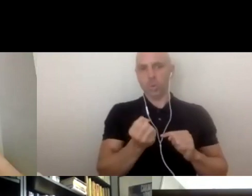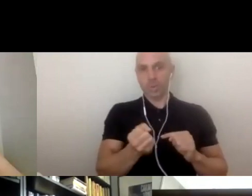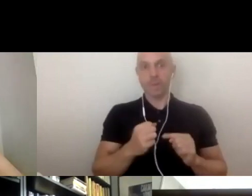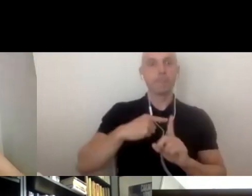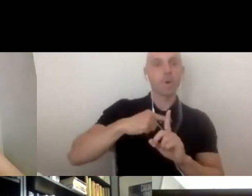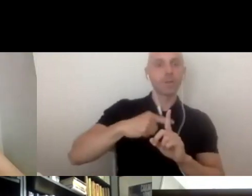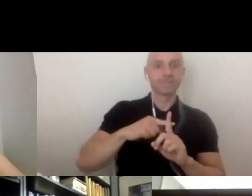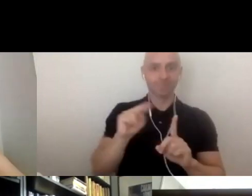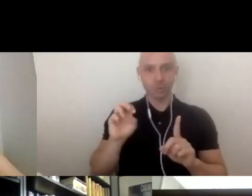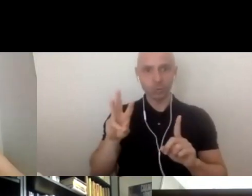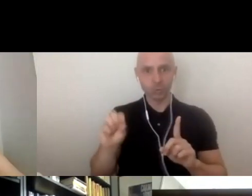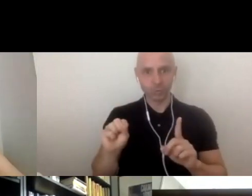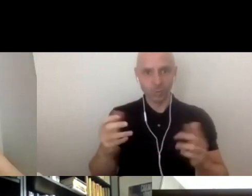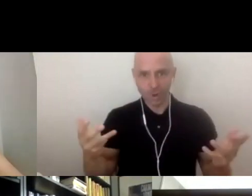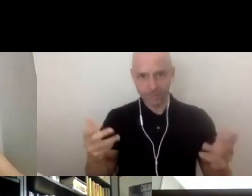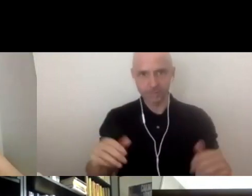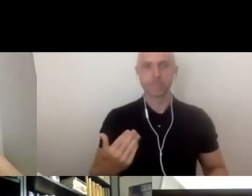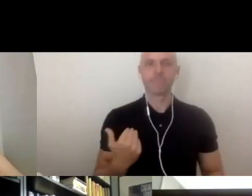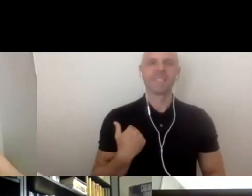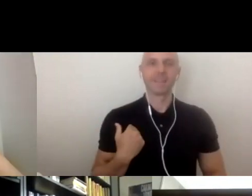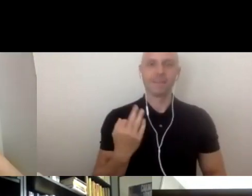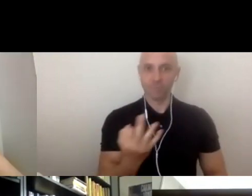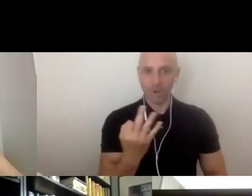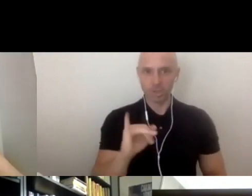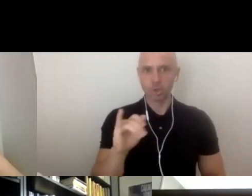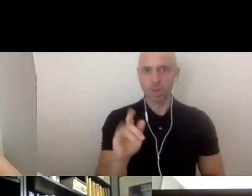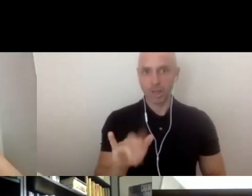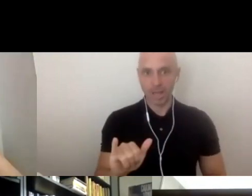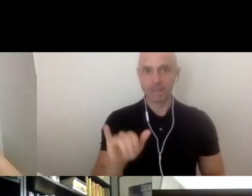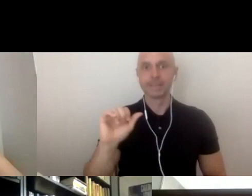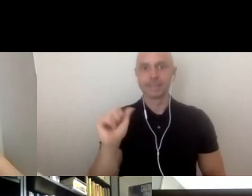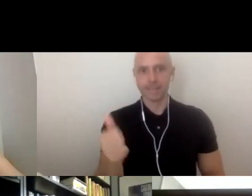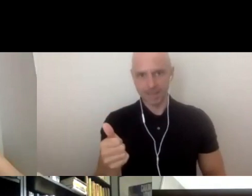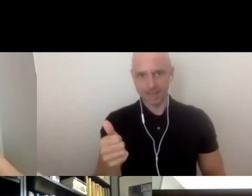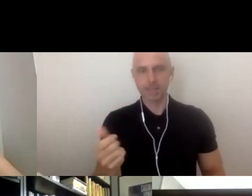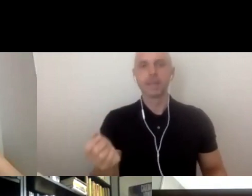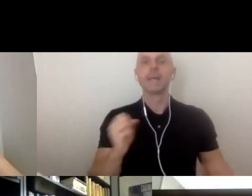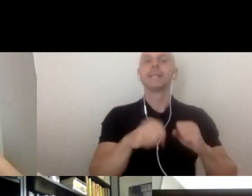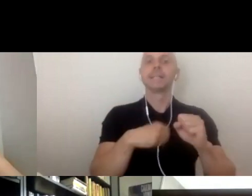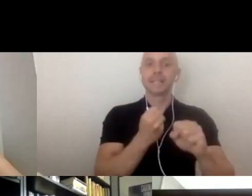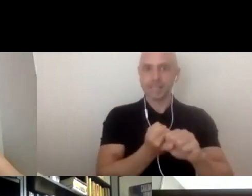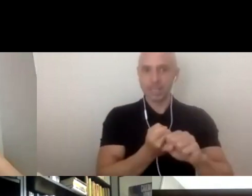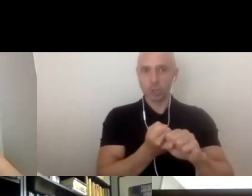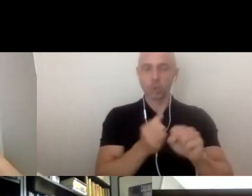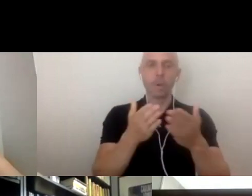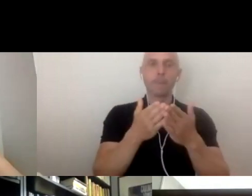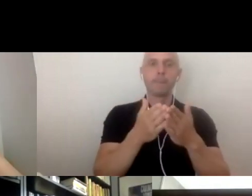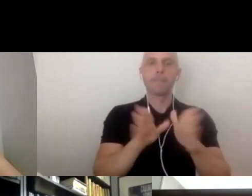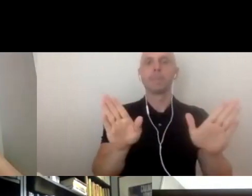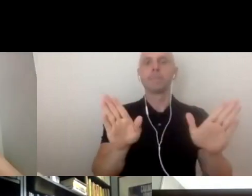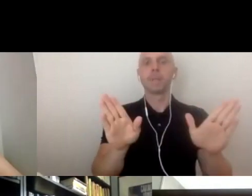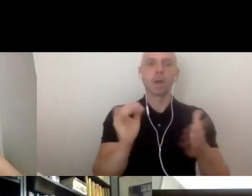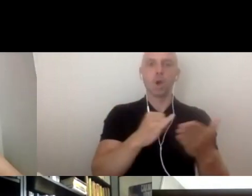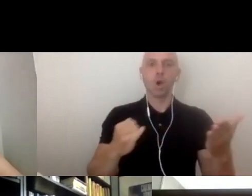first, on Friday, July the 10th, the Year of Public Arts brand, Artworks TO,